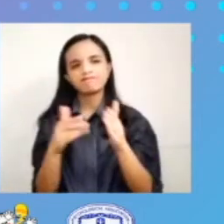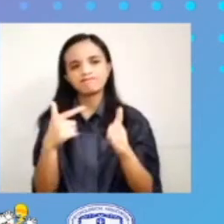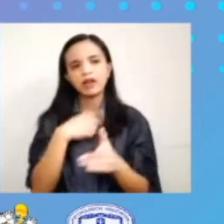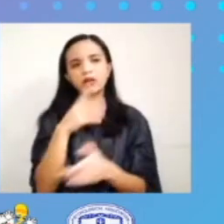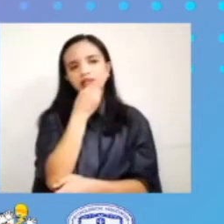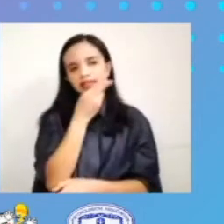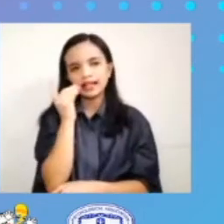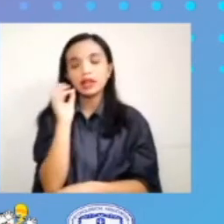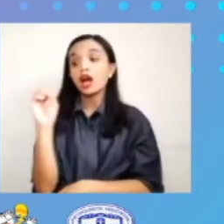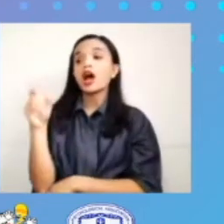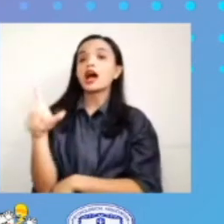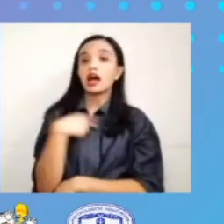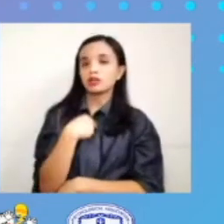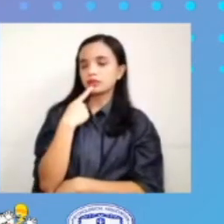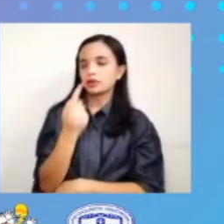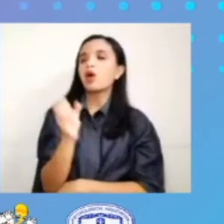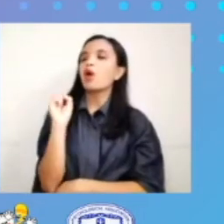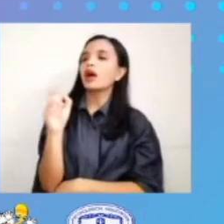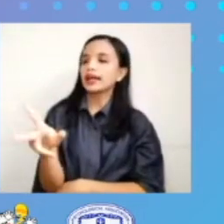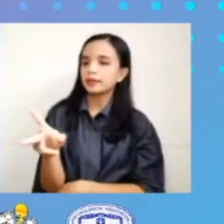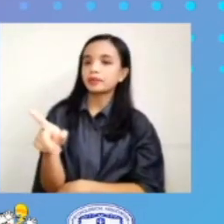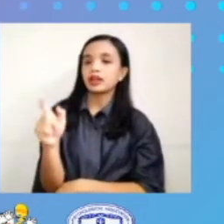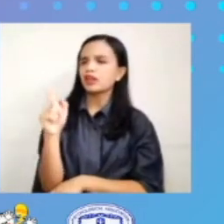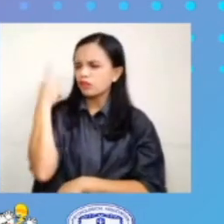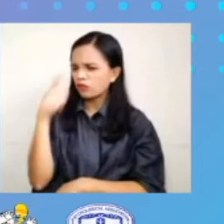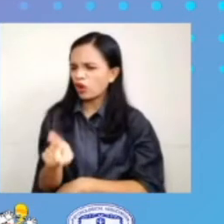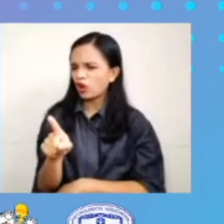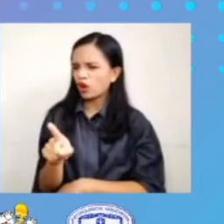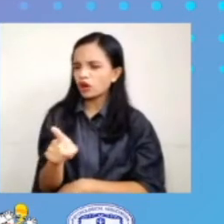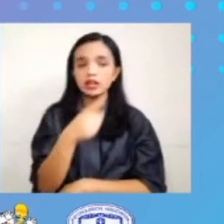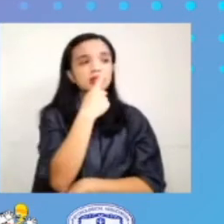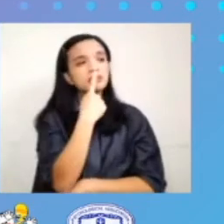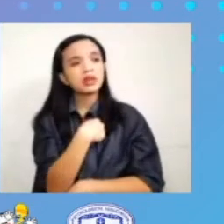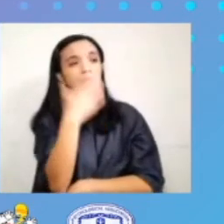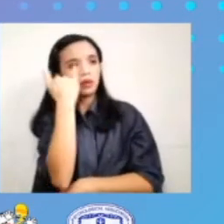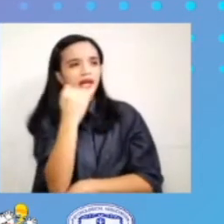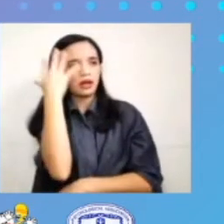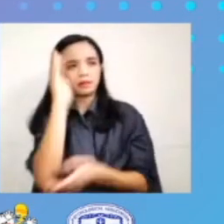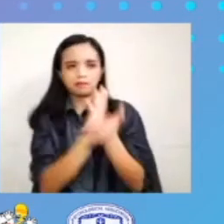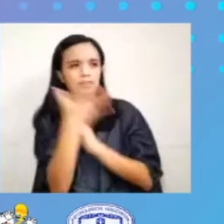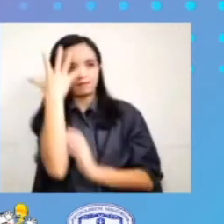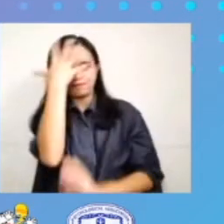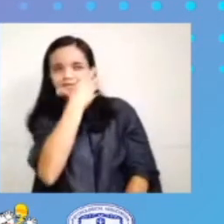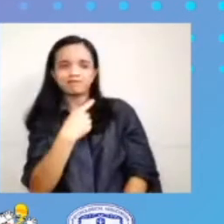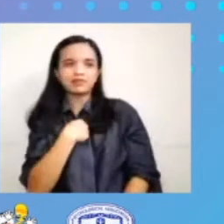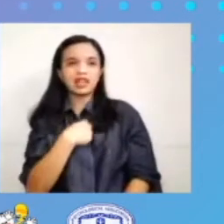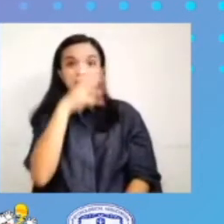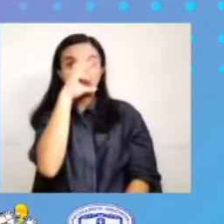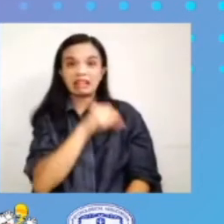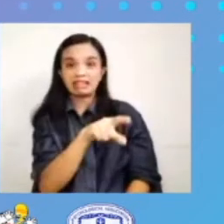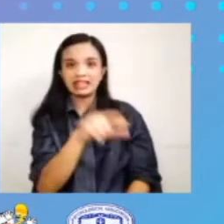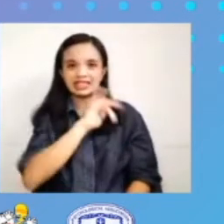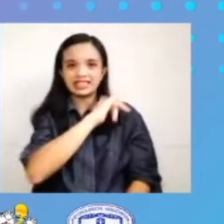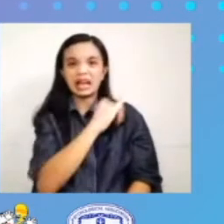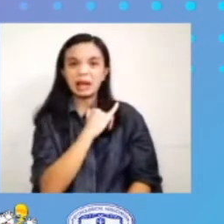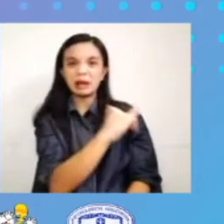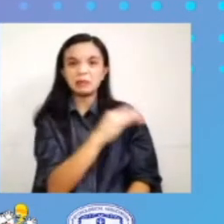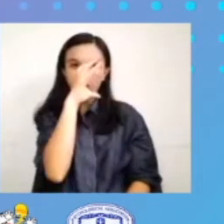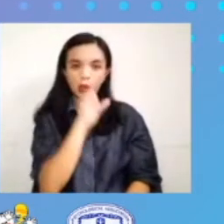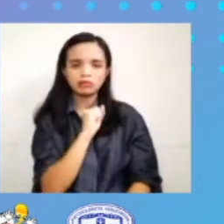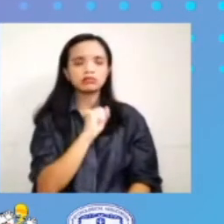no? It's actually more of like an internal thing, no? When you exercise nga, kasi better, good